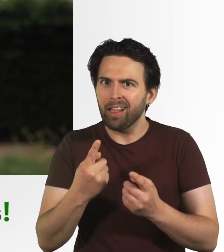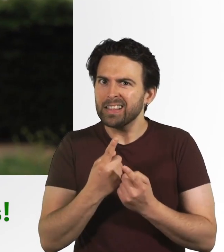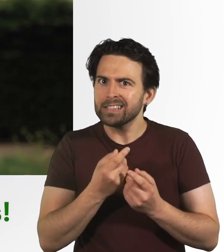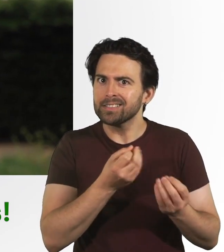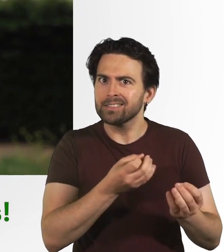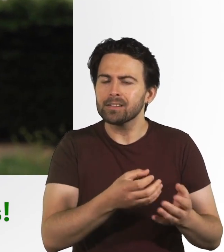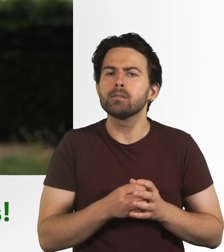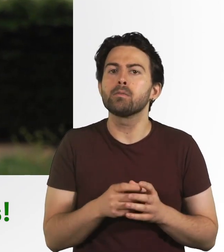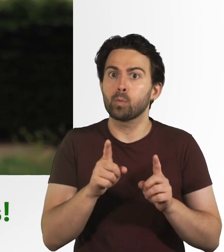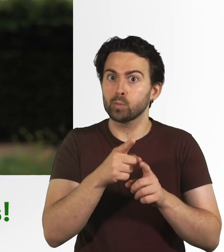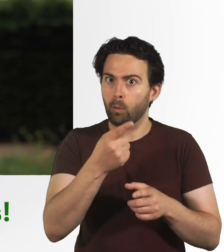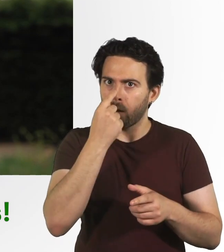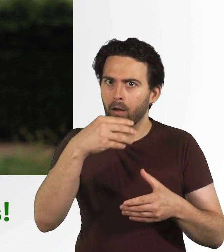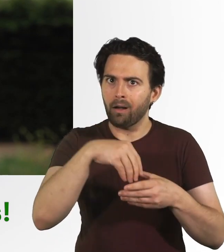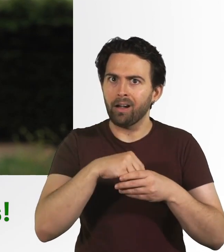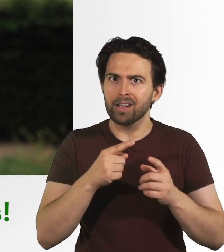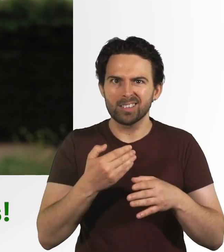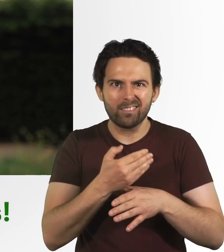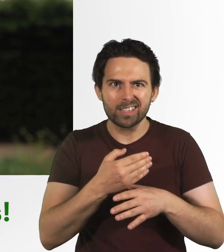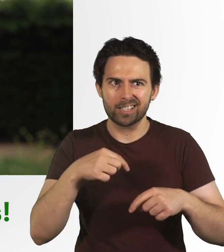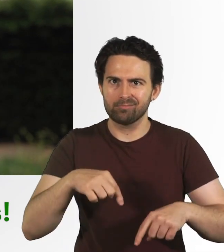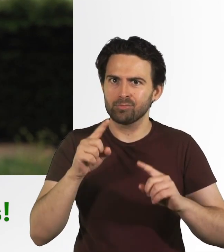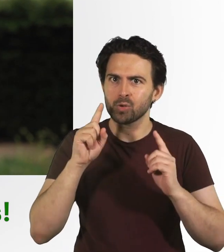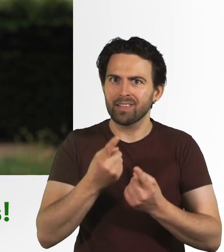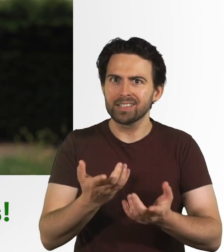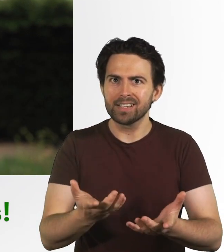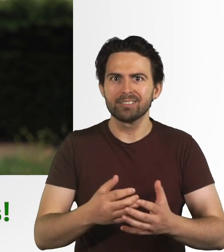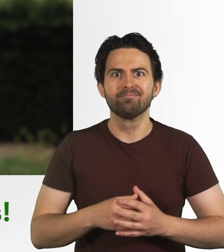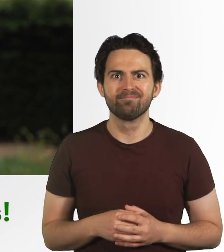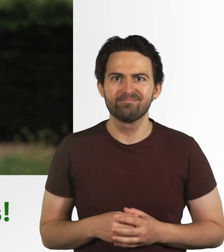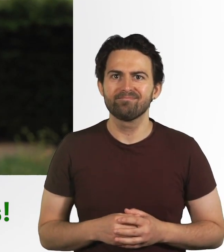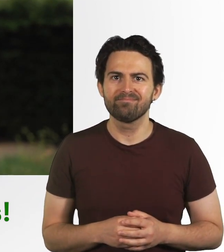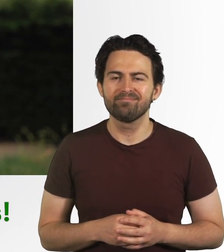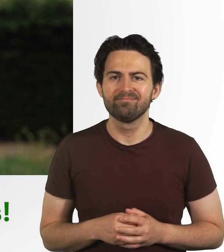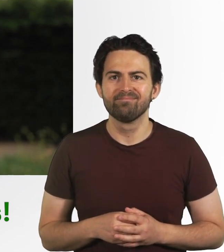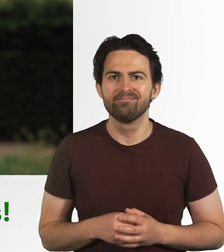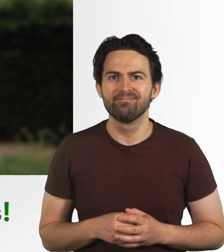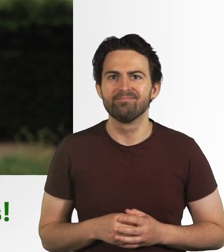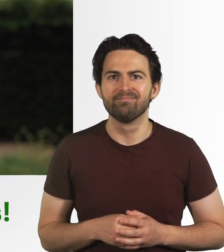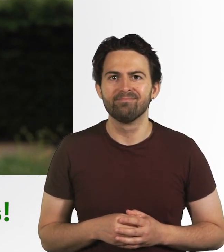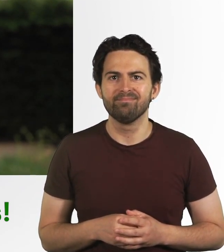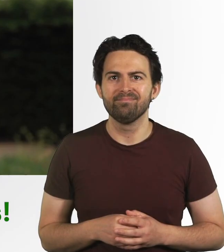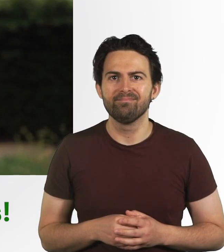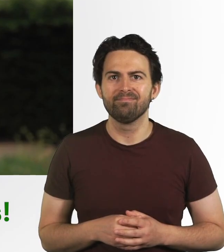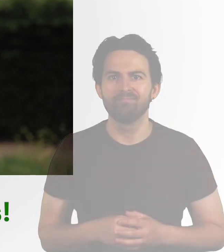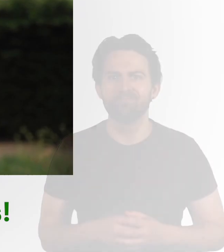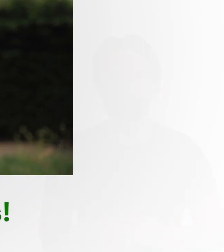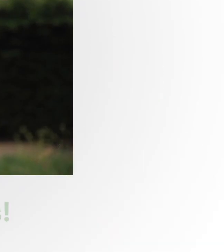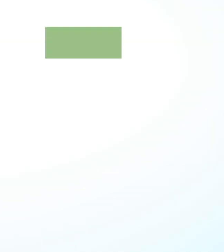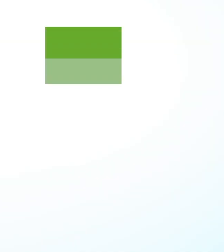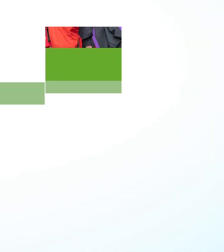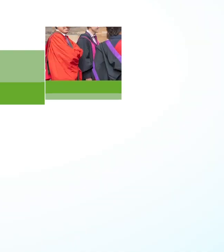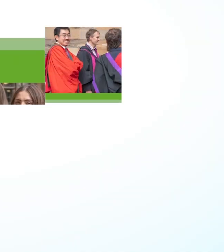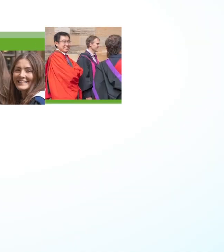we'll be offering goodie bags and giveaways and other activities where you can get more involved at SRUC.